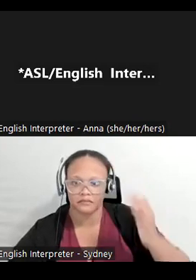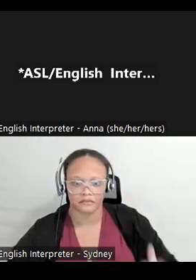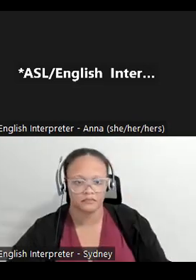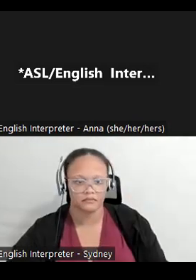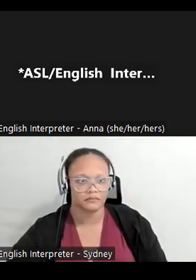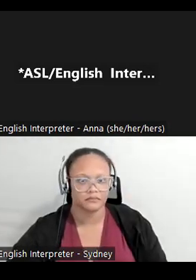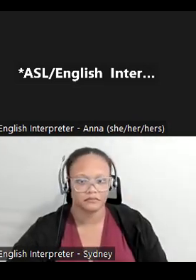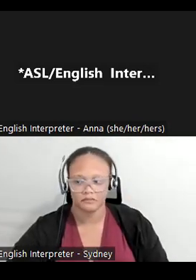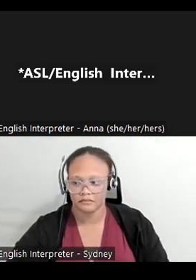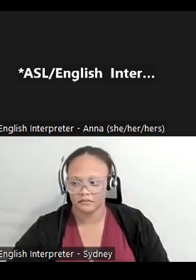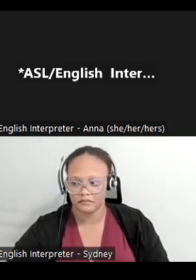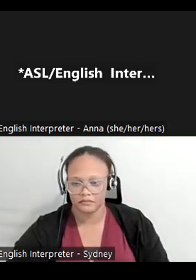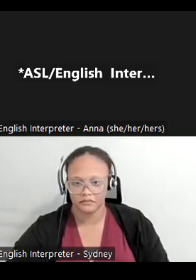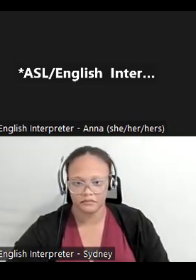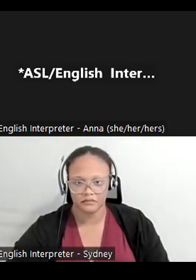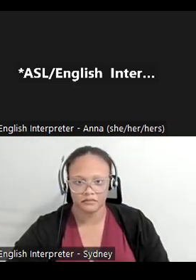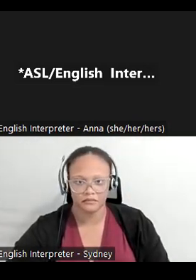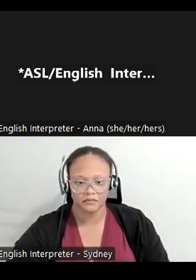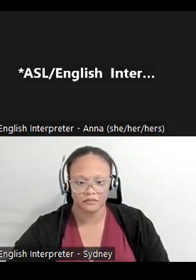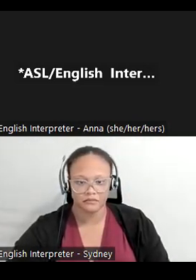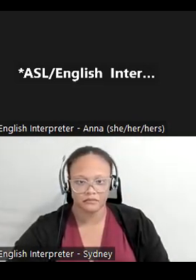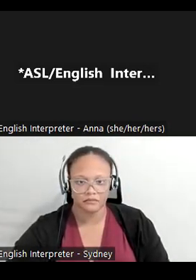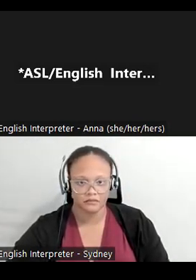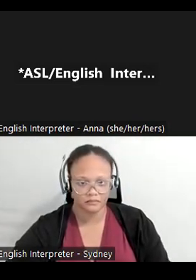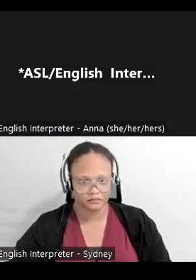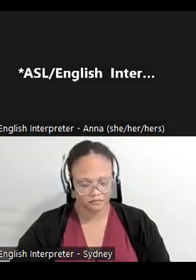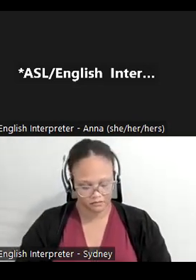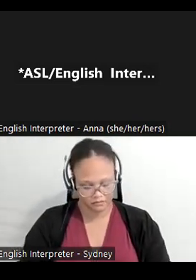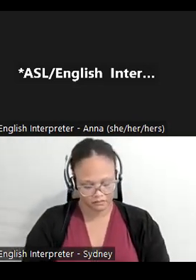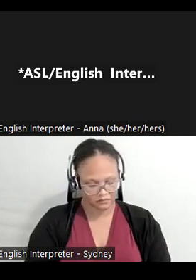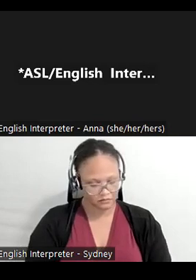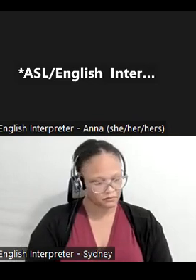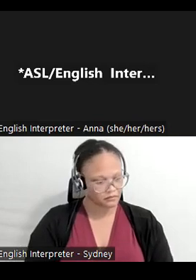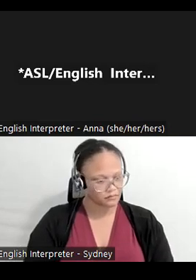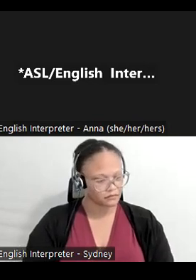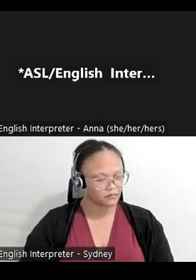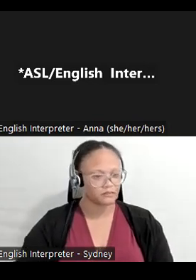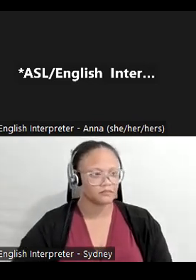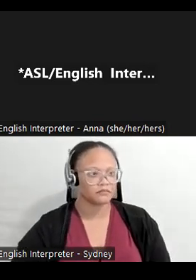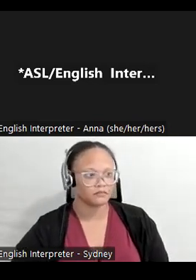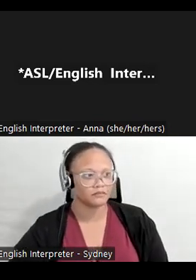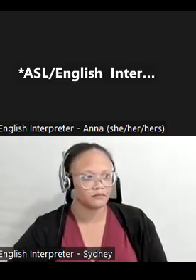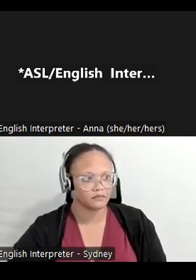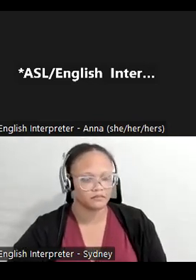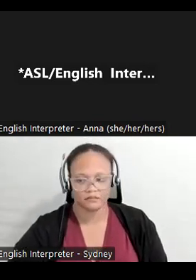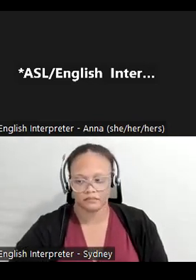order to be able to receive the stipends, you would still have to be taking care of the children.